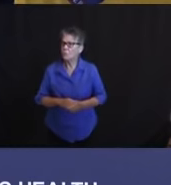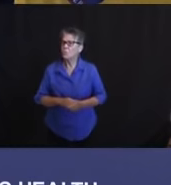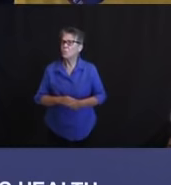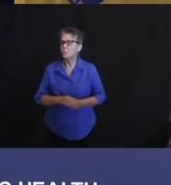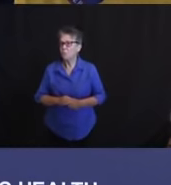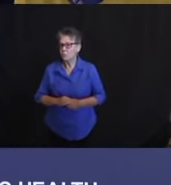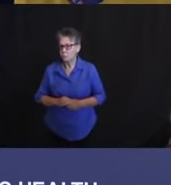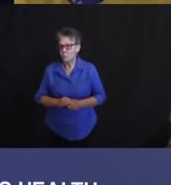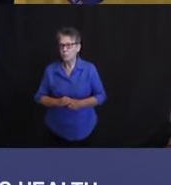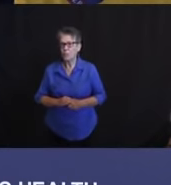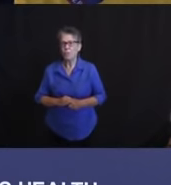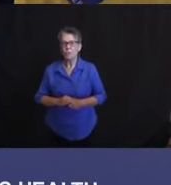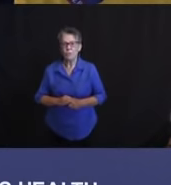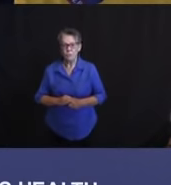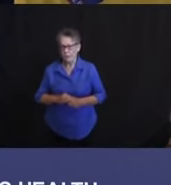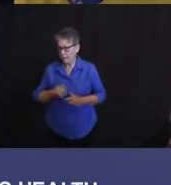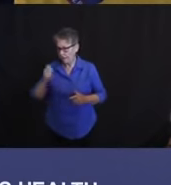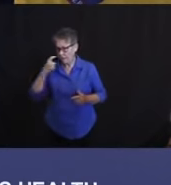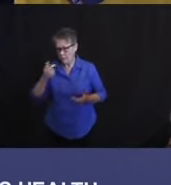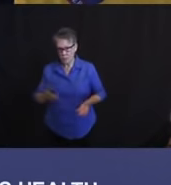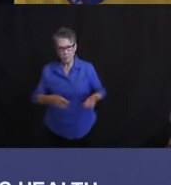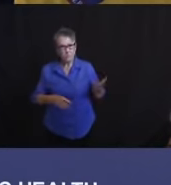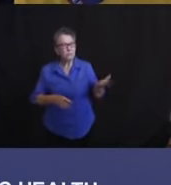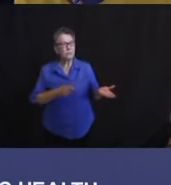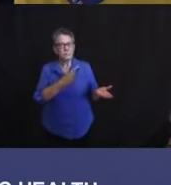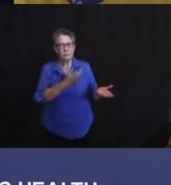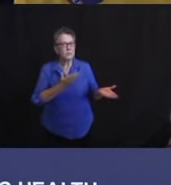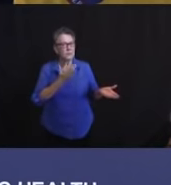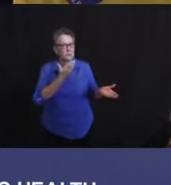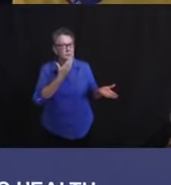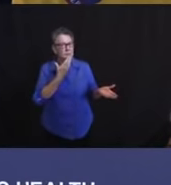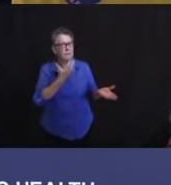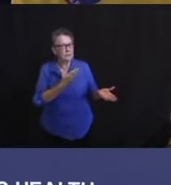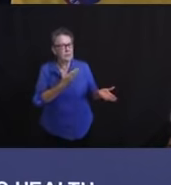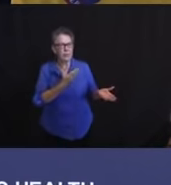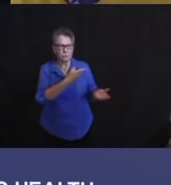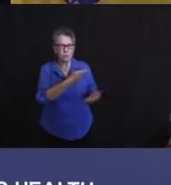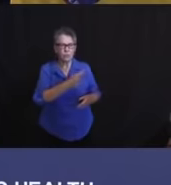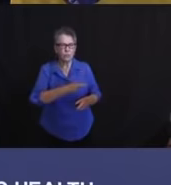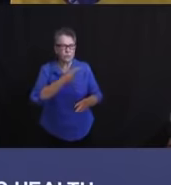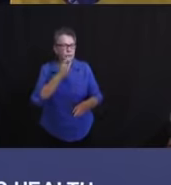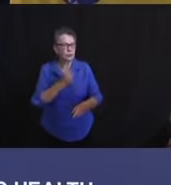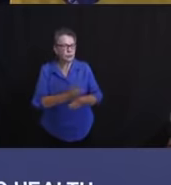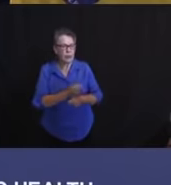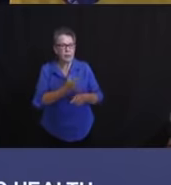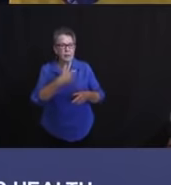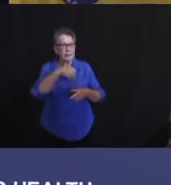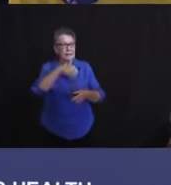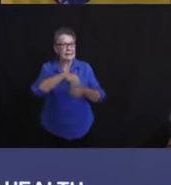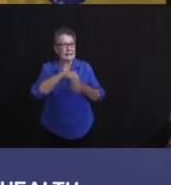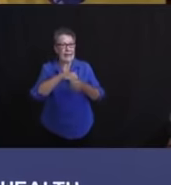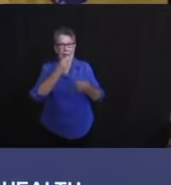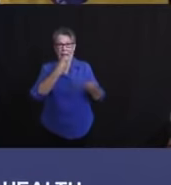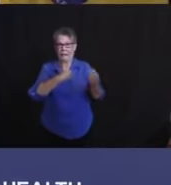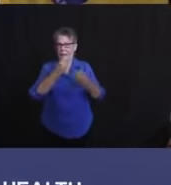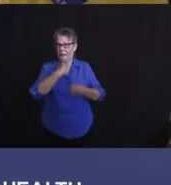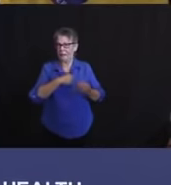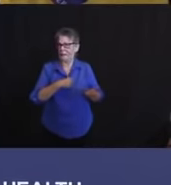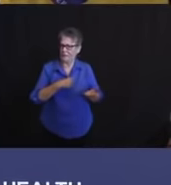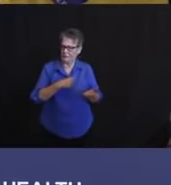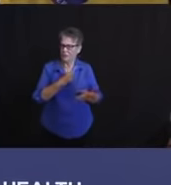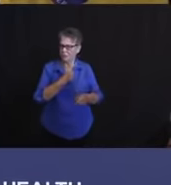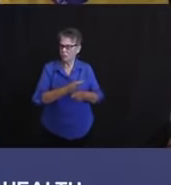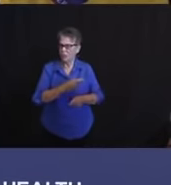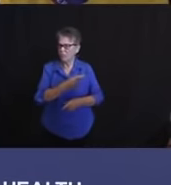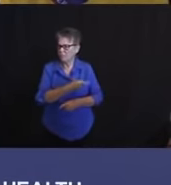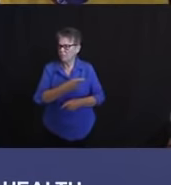out the dining reality. Just to repeat something and just ask you or Tina's opinion on something. To repeat for everybody,